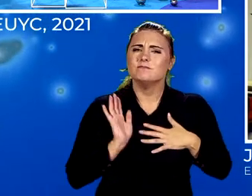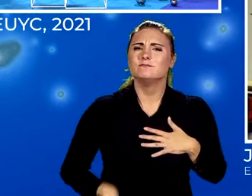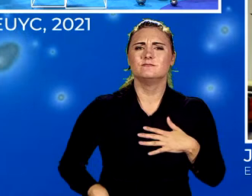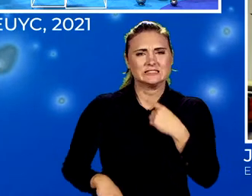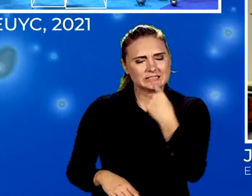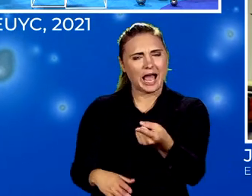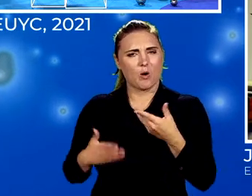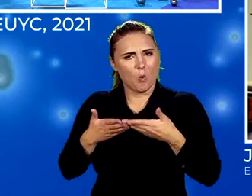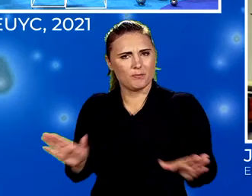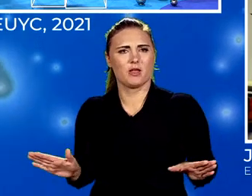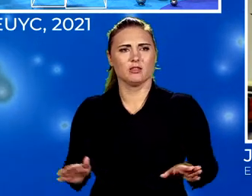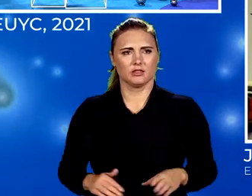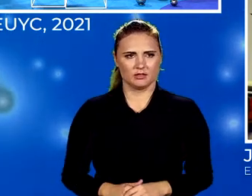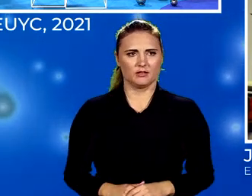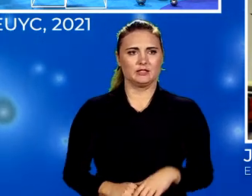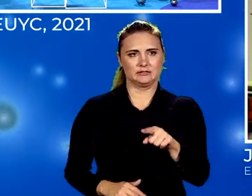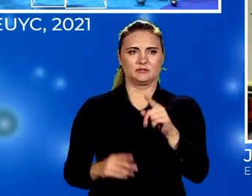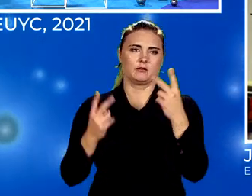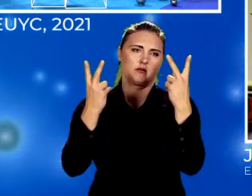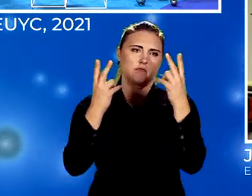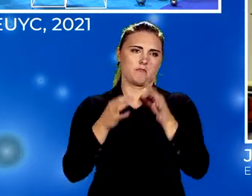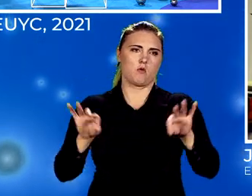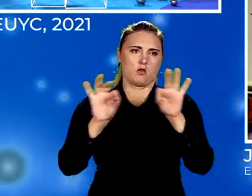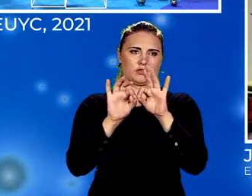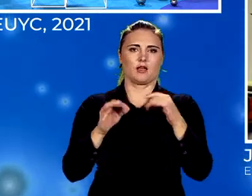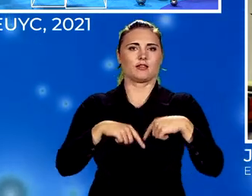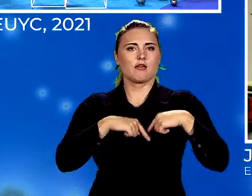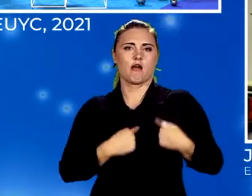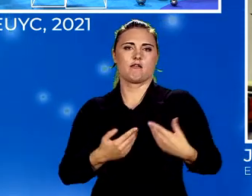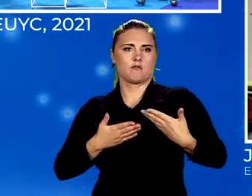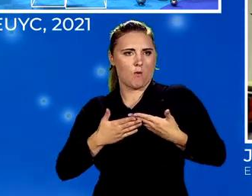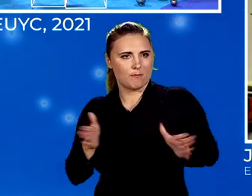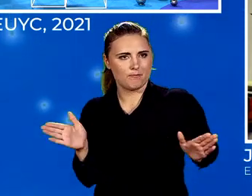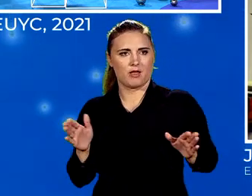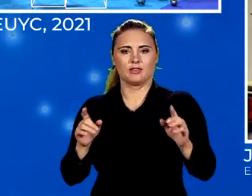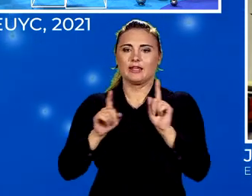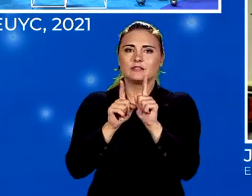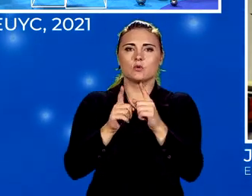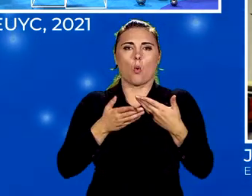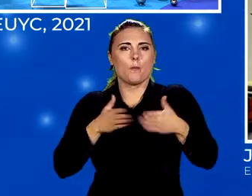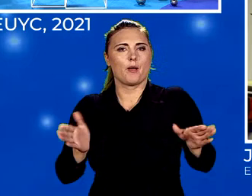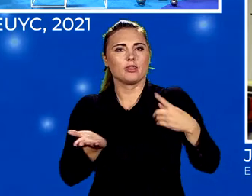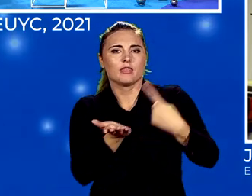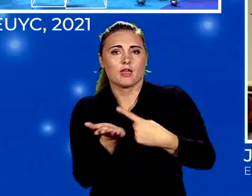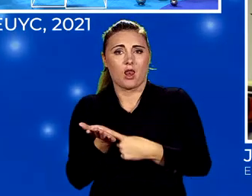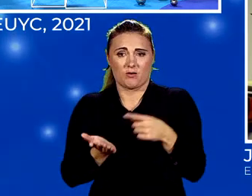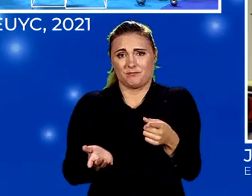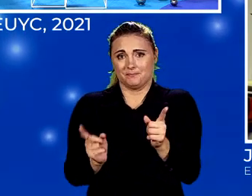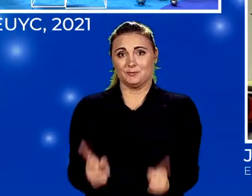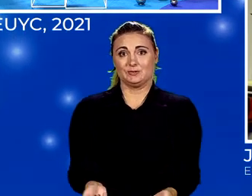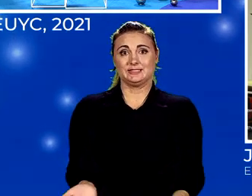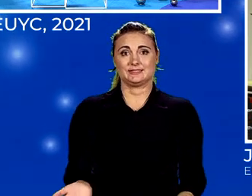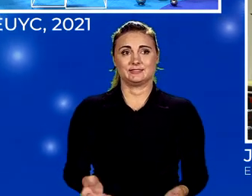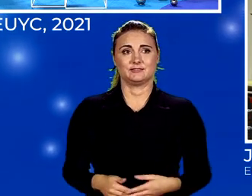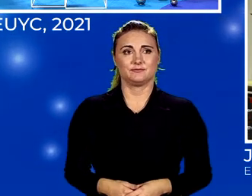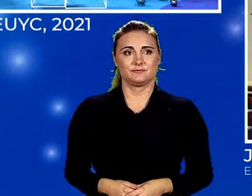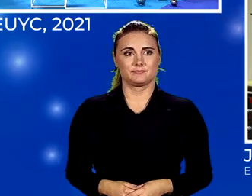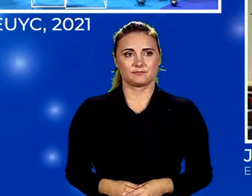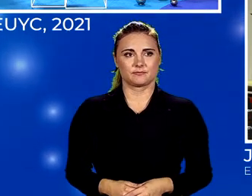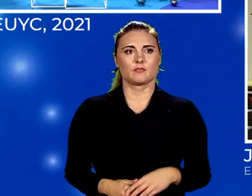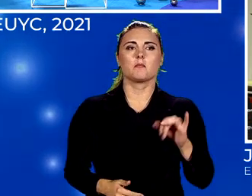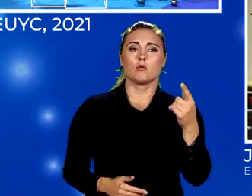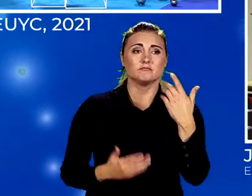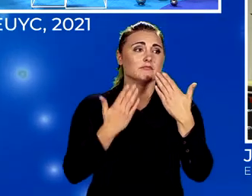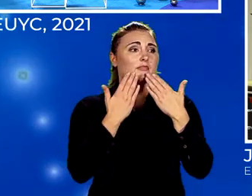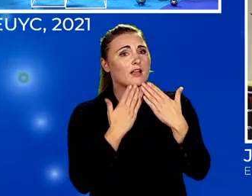be honest, have a frank conversation, because that's what we're here for. Thank you very much, Elsie. I think it's very well said. Use the